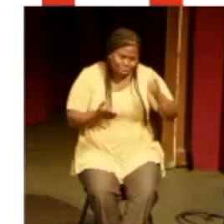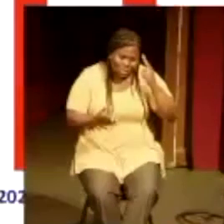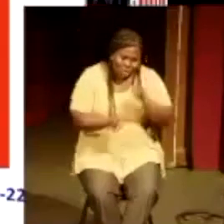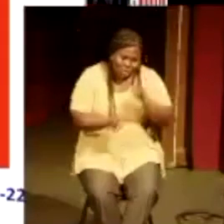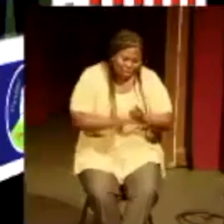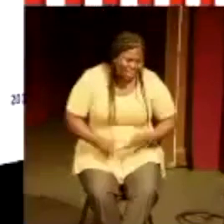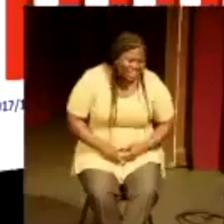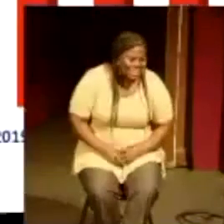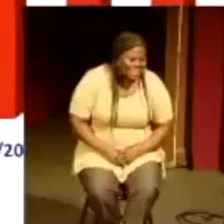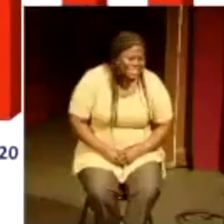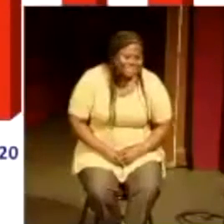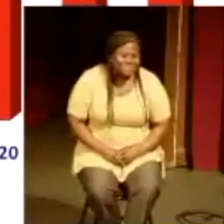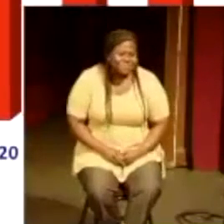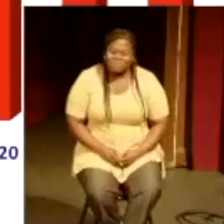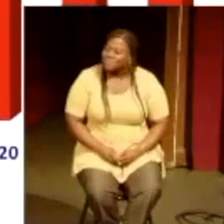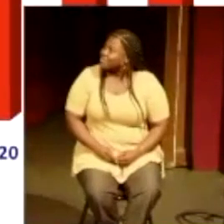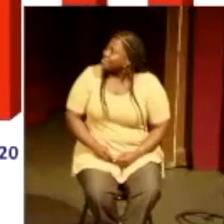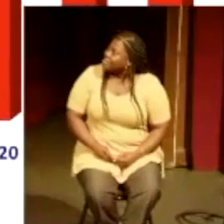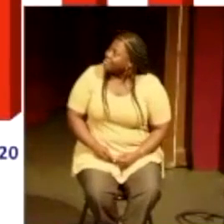Let's see, where are we?